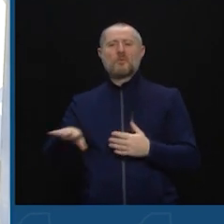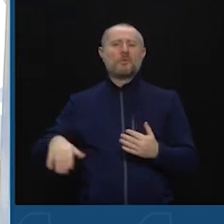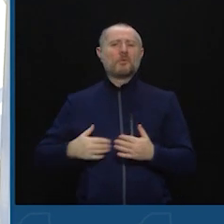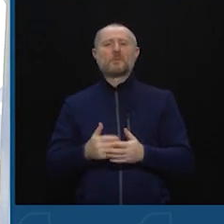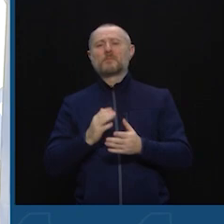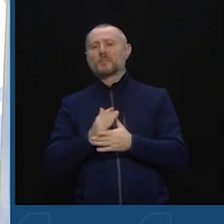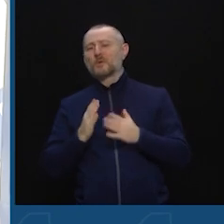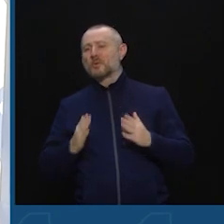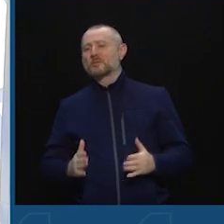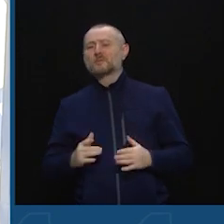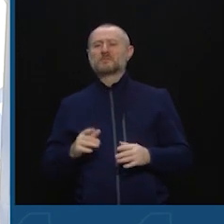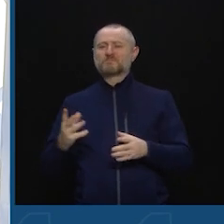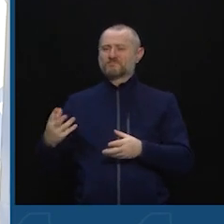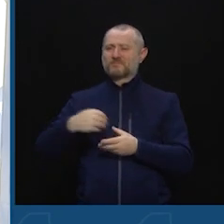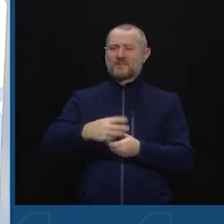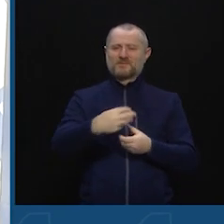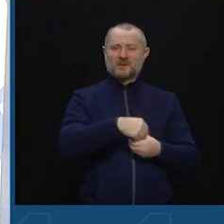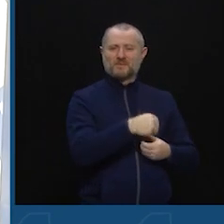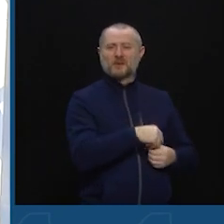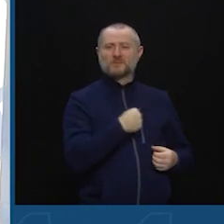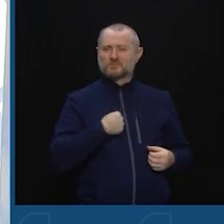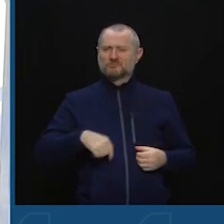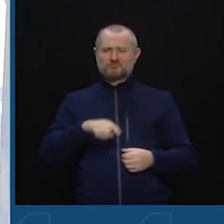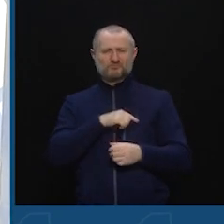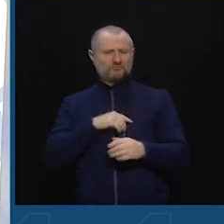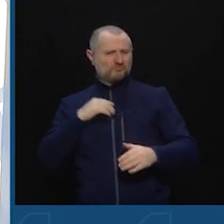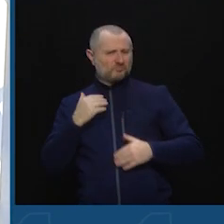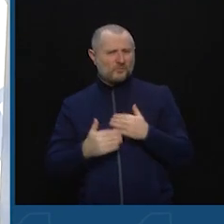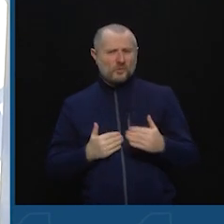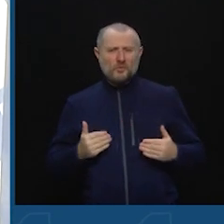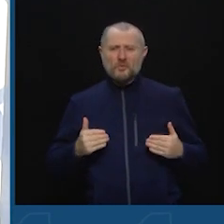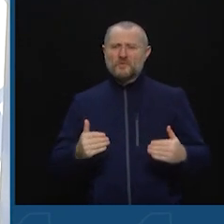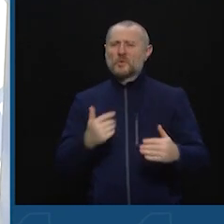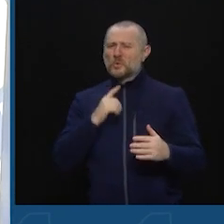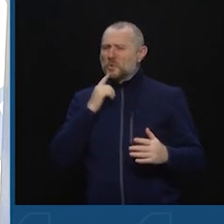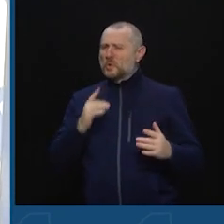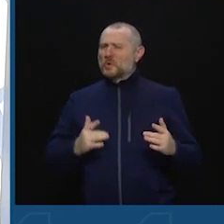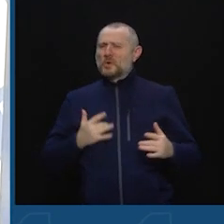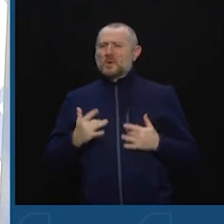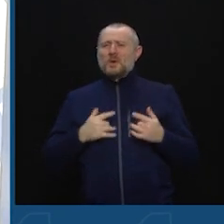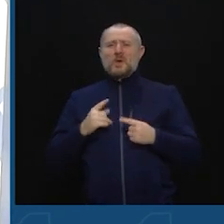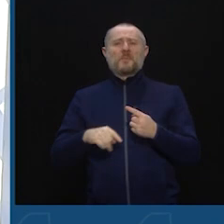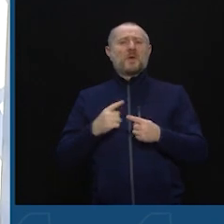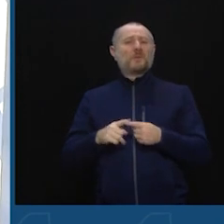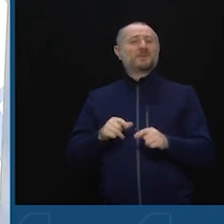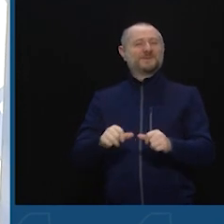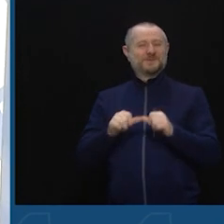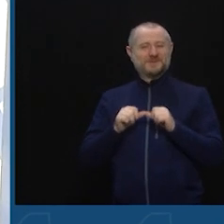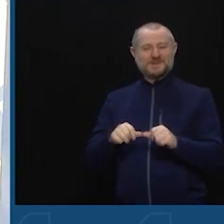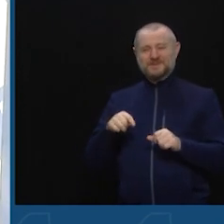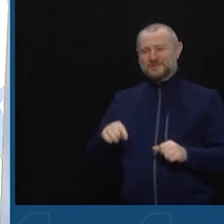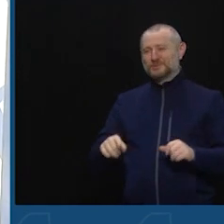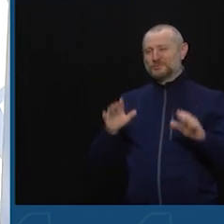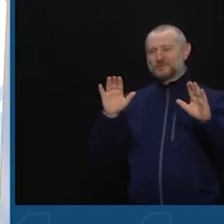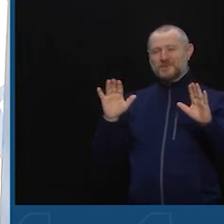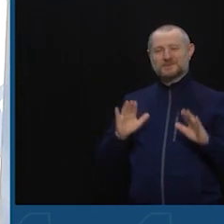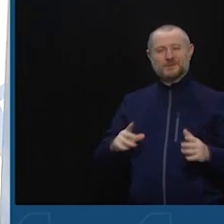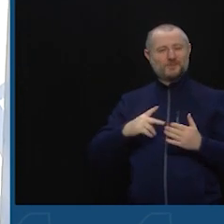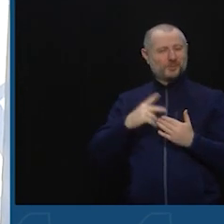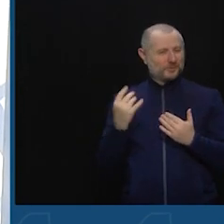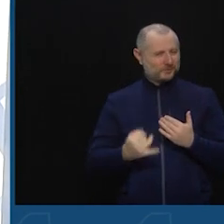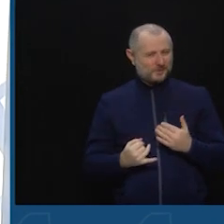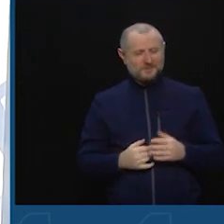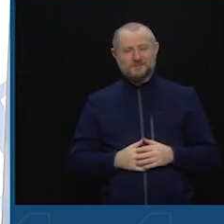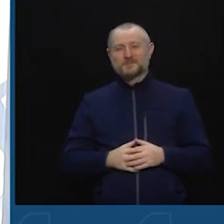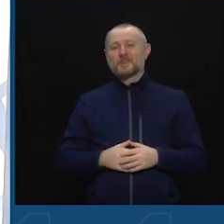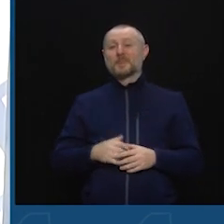of this as we move forward. I'm excited about the continuation of this great project. We went from